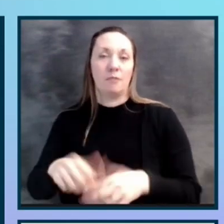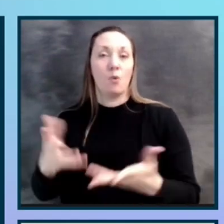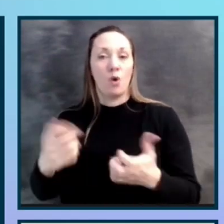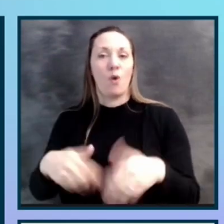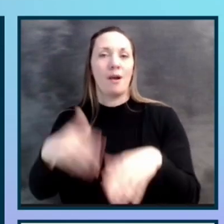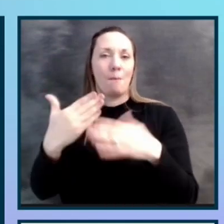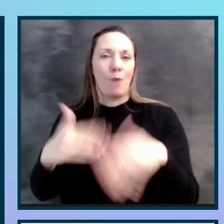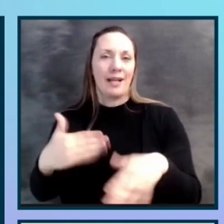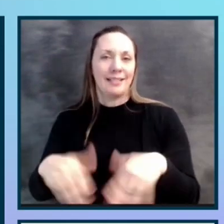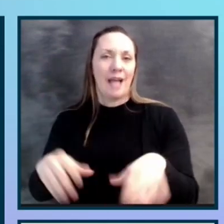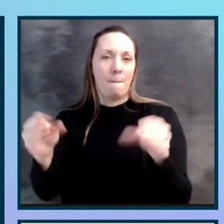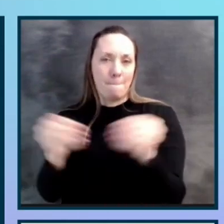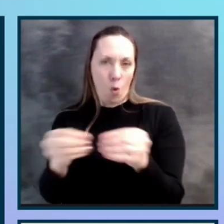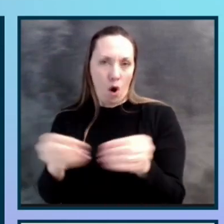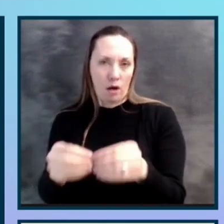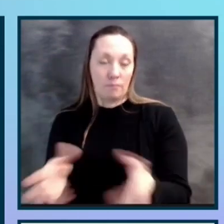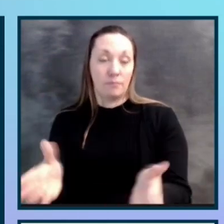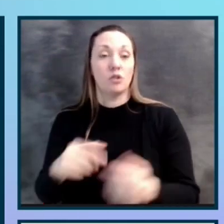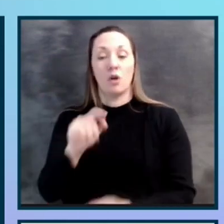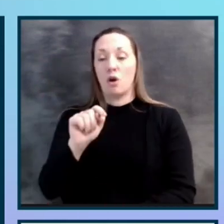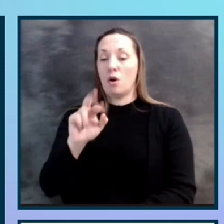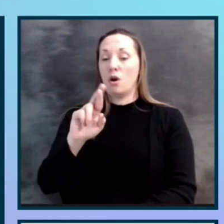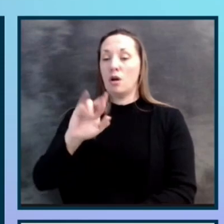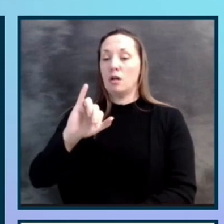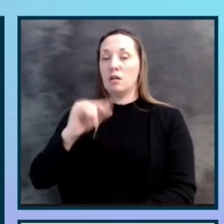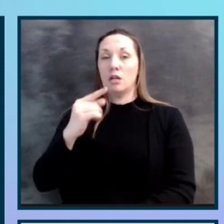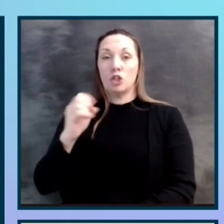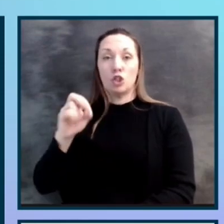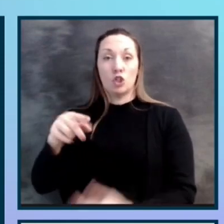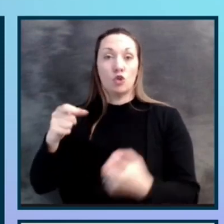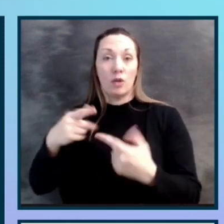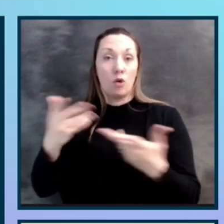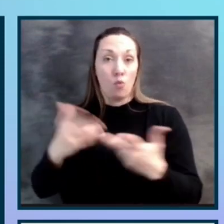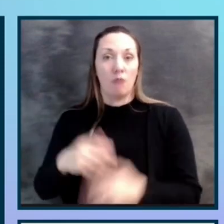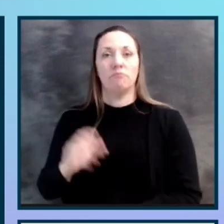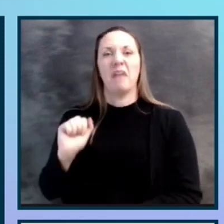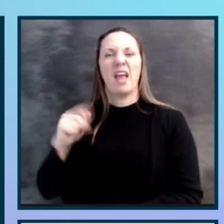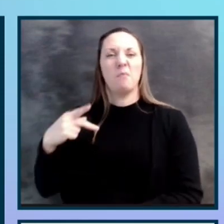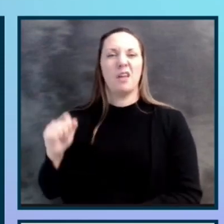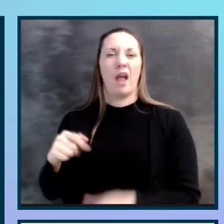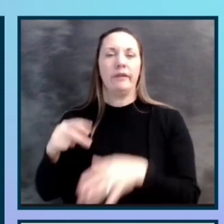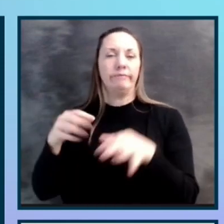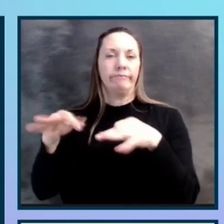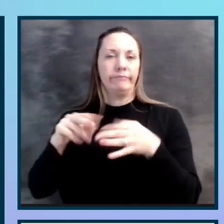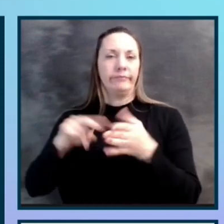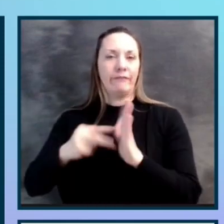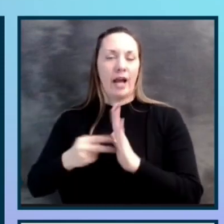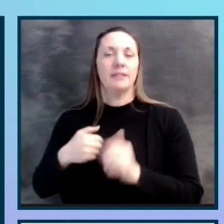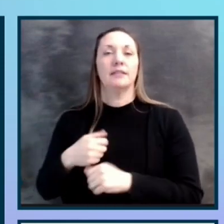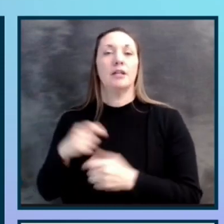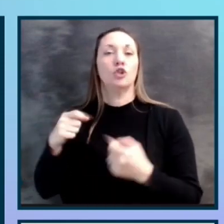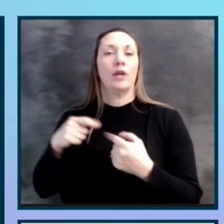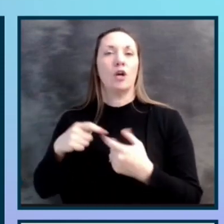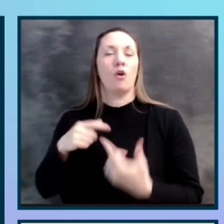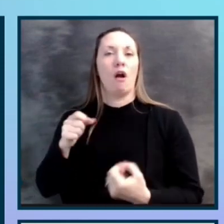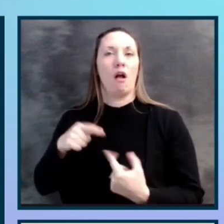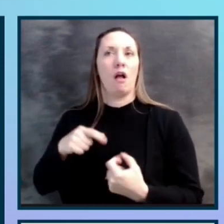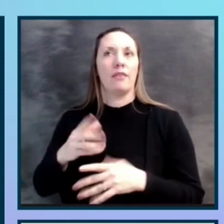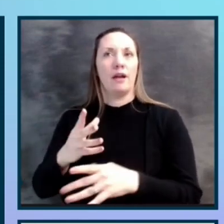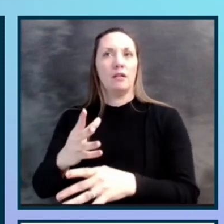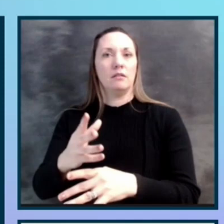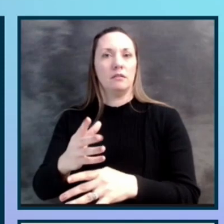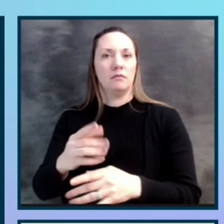So what are triggers? In simple terms, the APA defines a trigger as a stimulus that elicits a